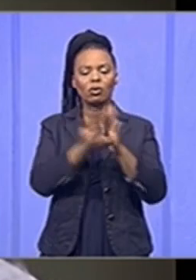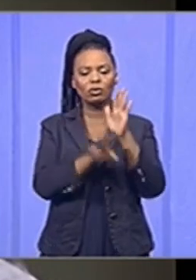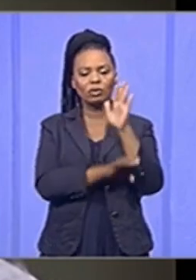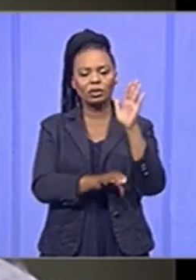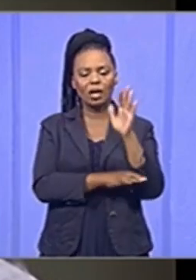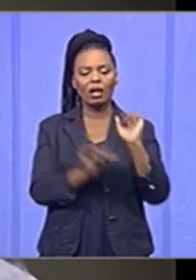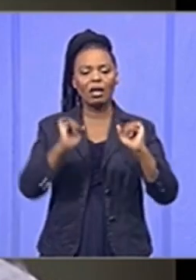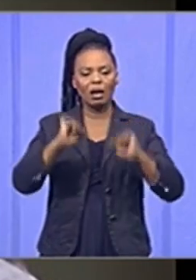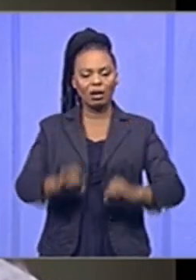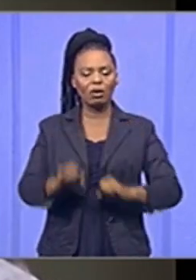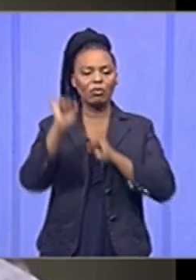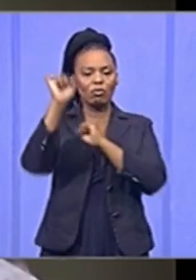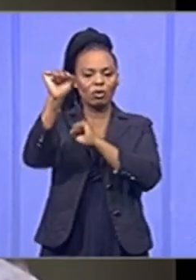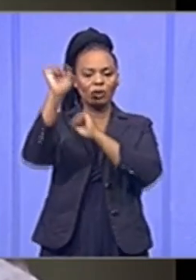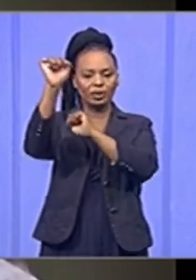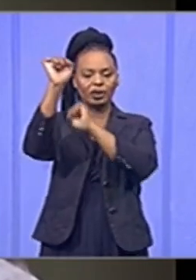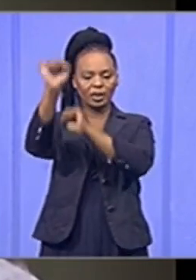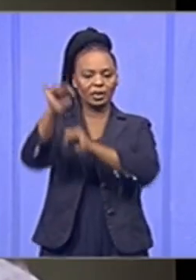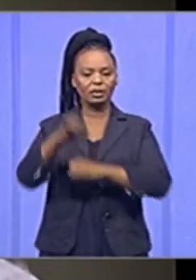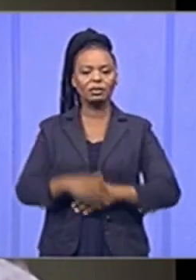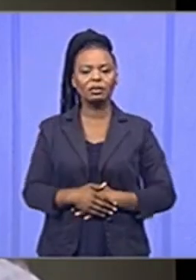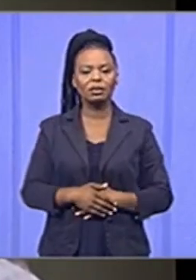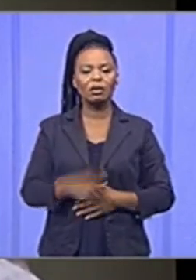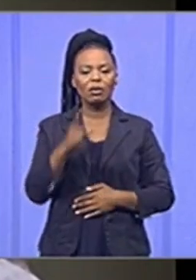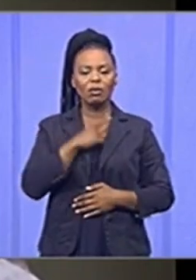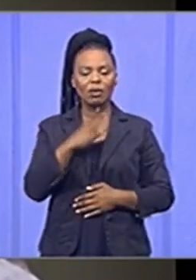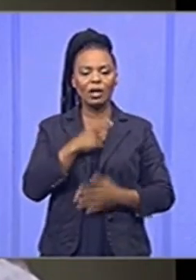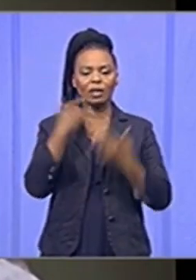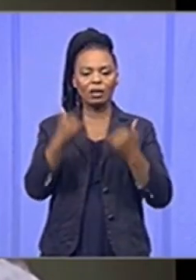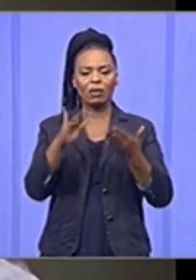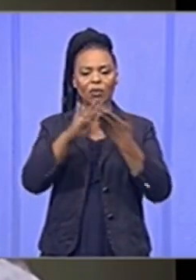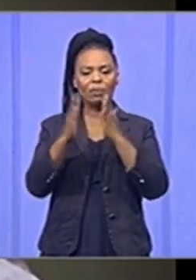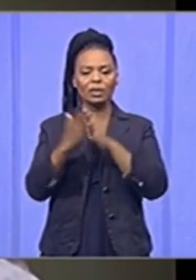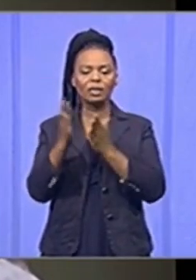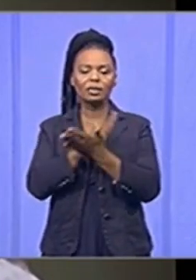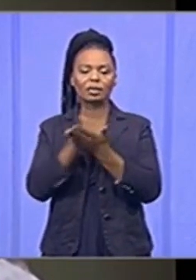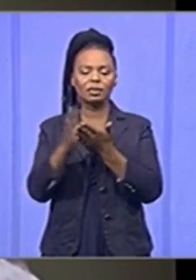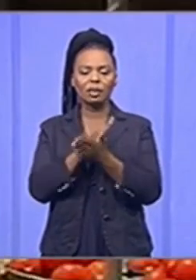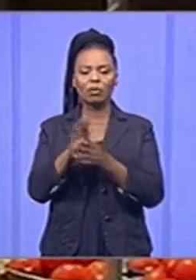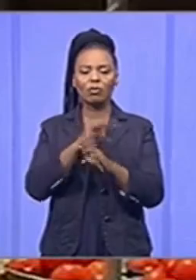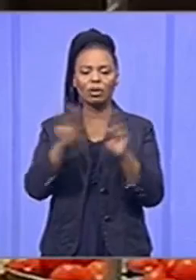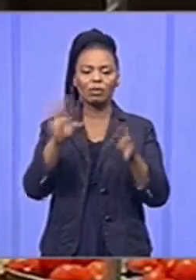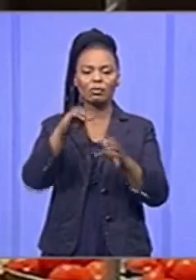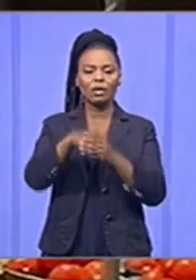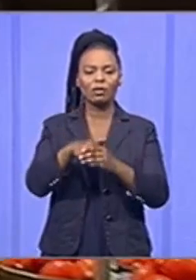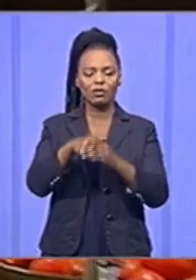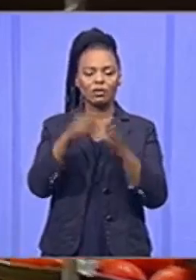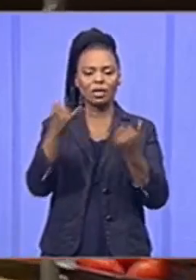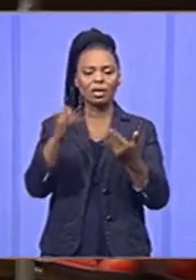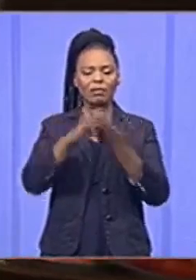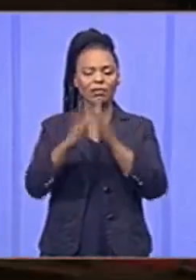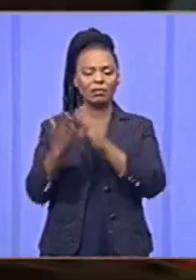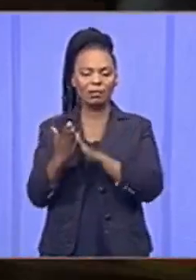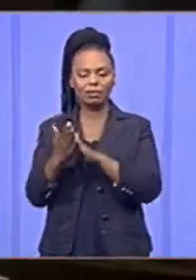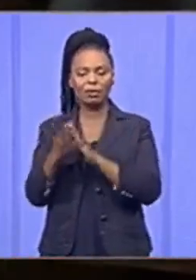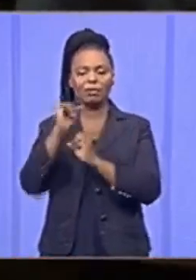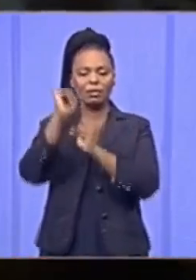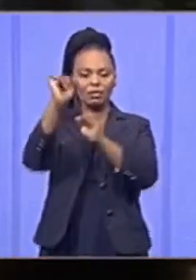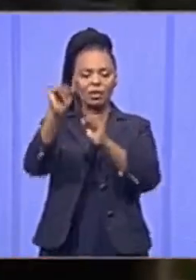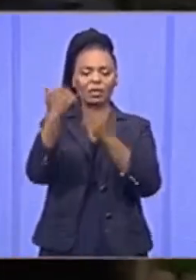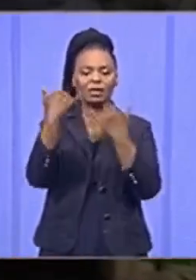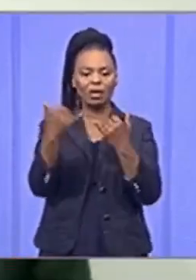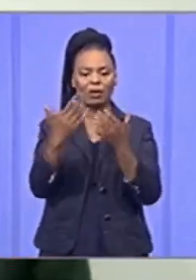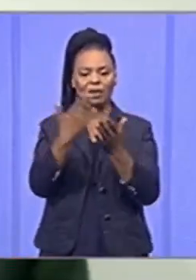allowed protest, because it plunges communities that are not part of the protest into a state of anxiety. Basically what we're